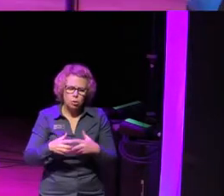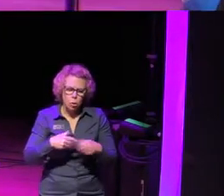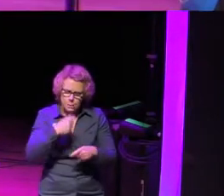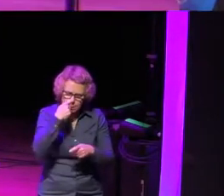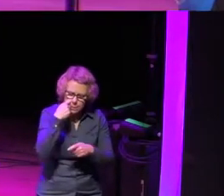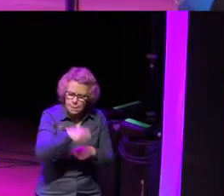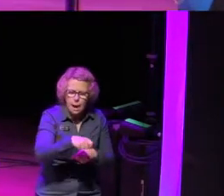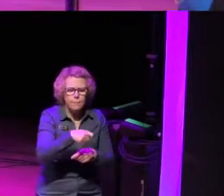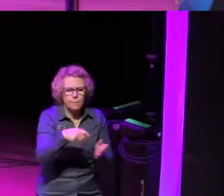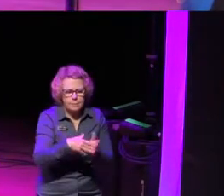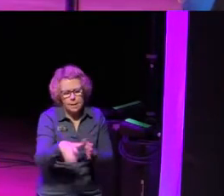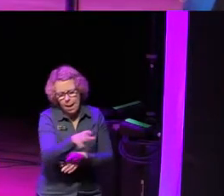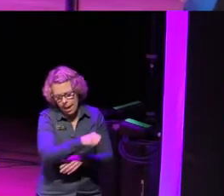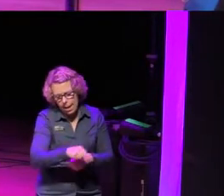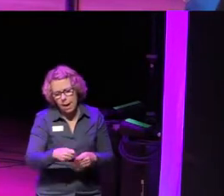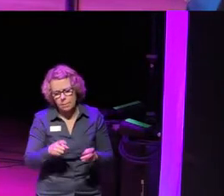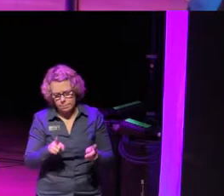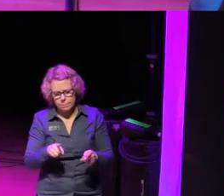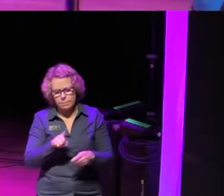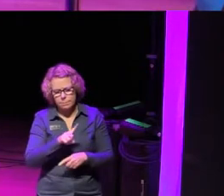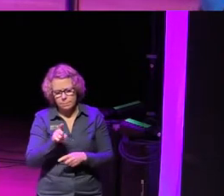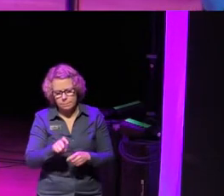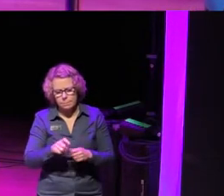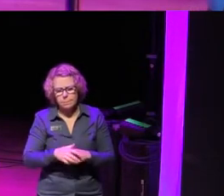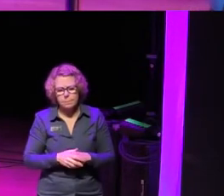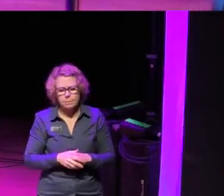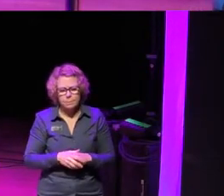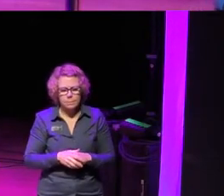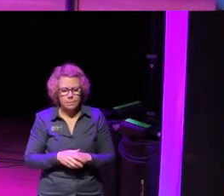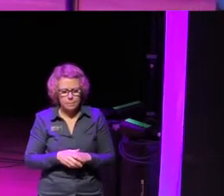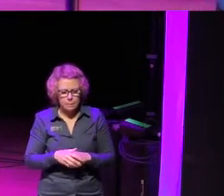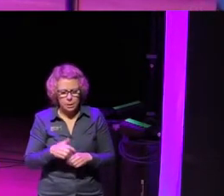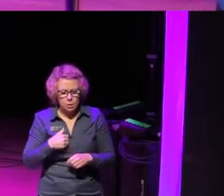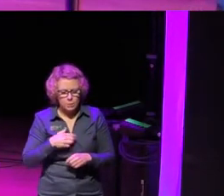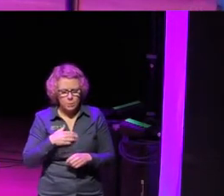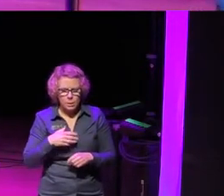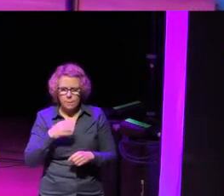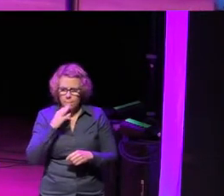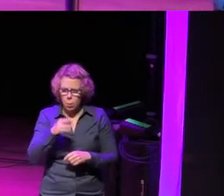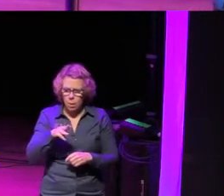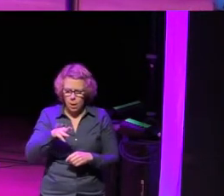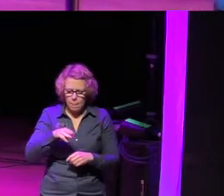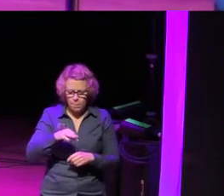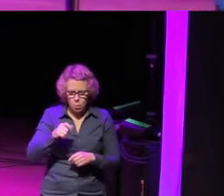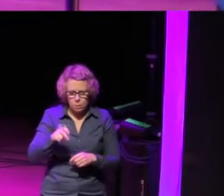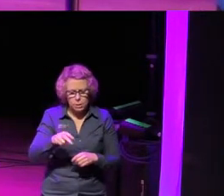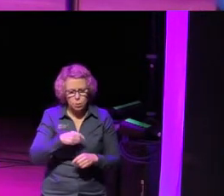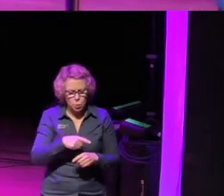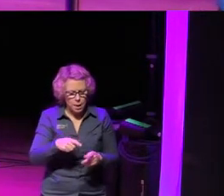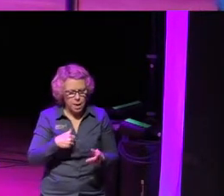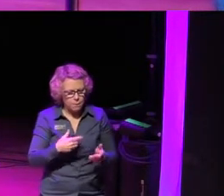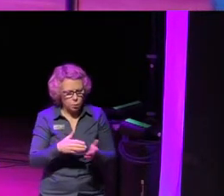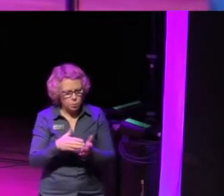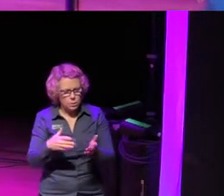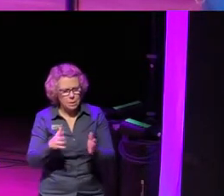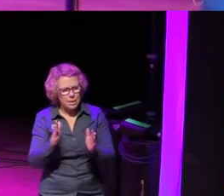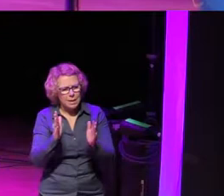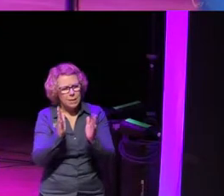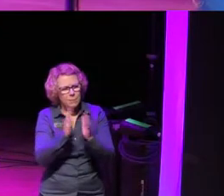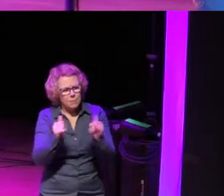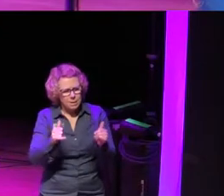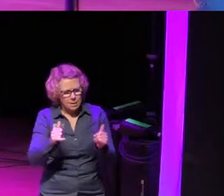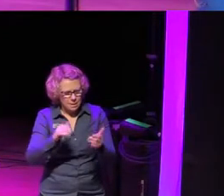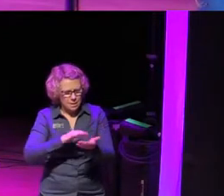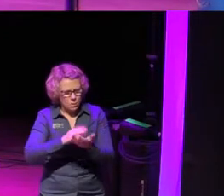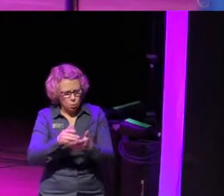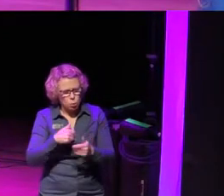So I would like to ask you, Martin, yes. Because you are the head of a liberal foundation and you're working to strengthen